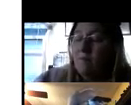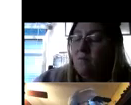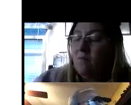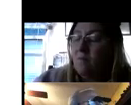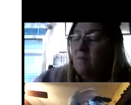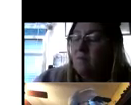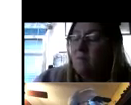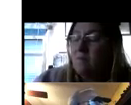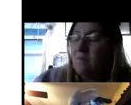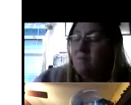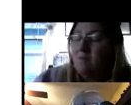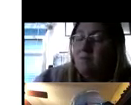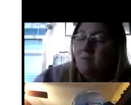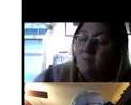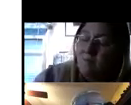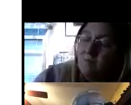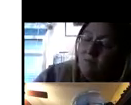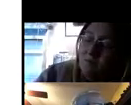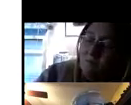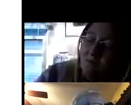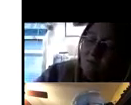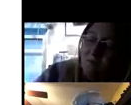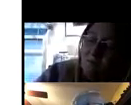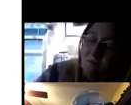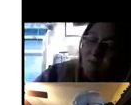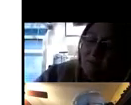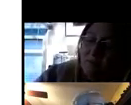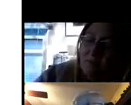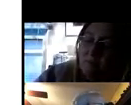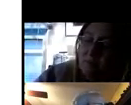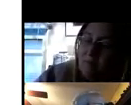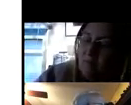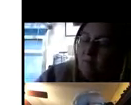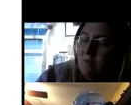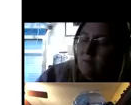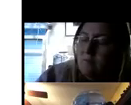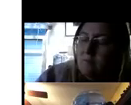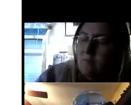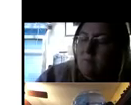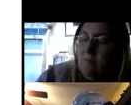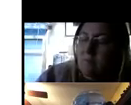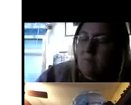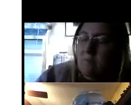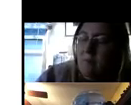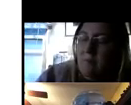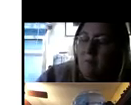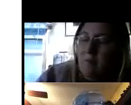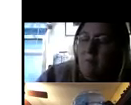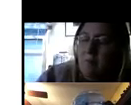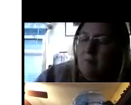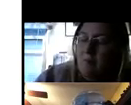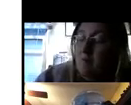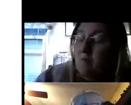often engage in confession. And so this is a way to say we can acknowledge the white